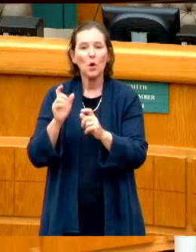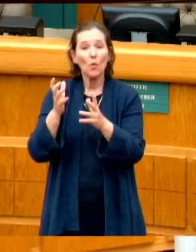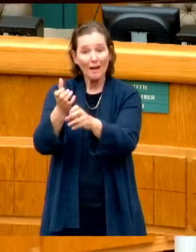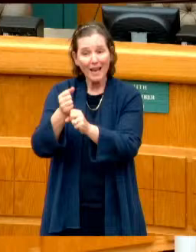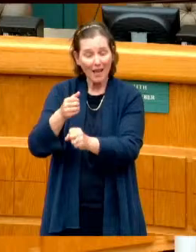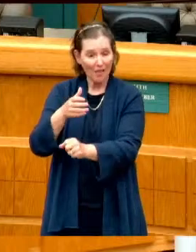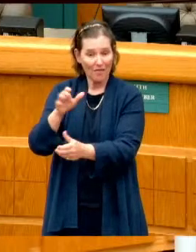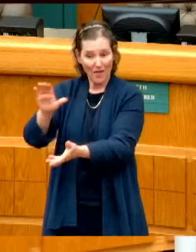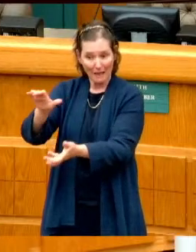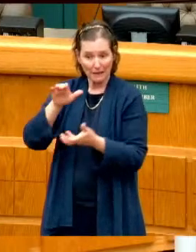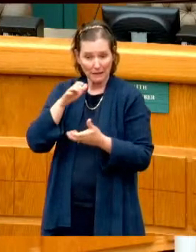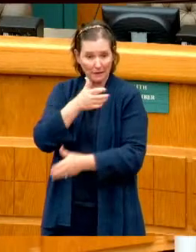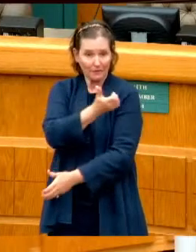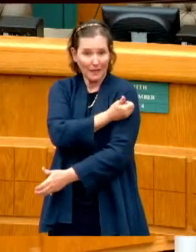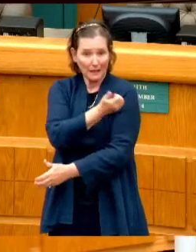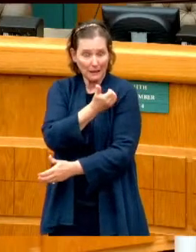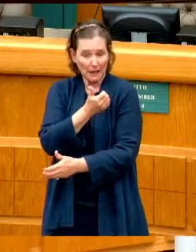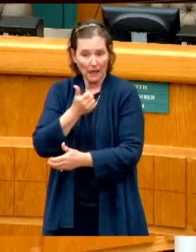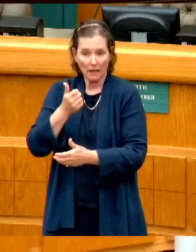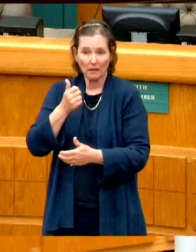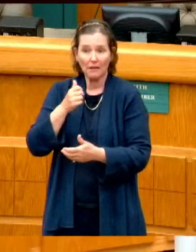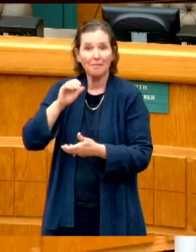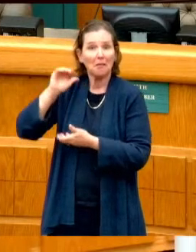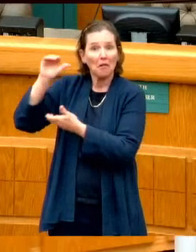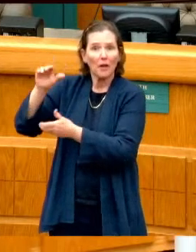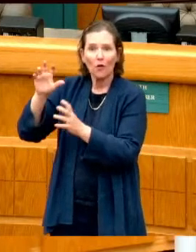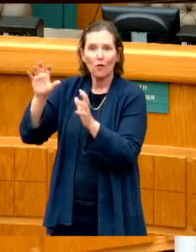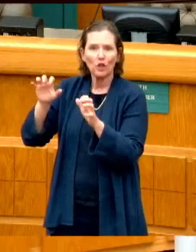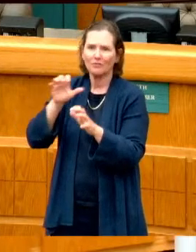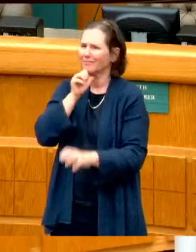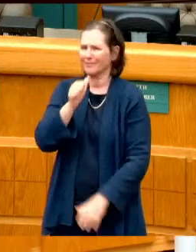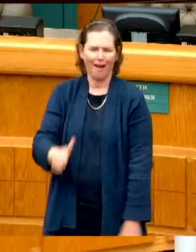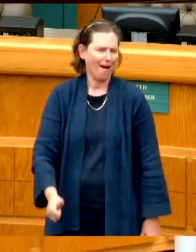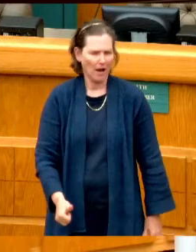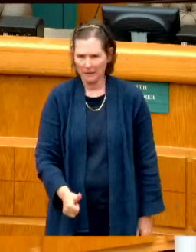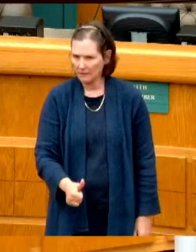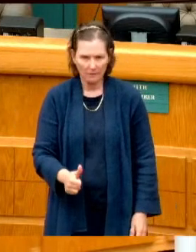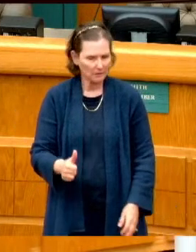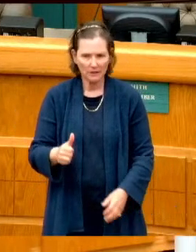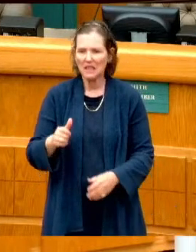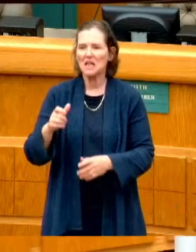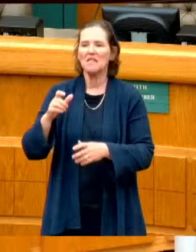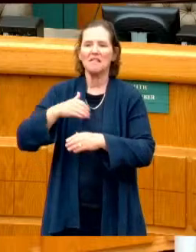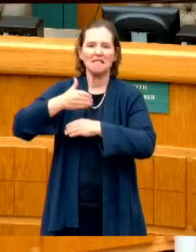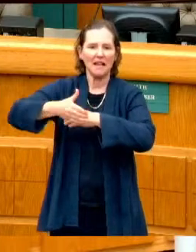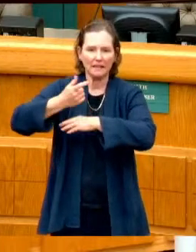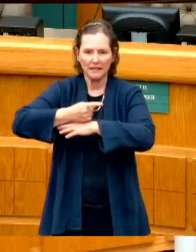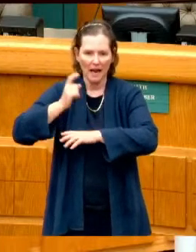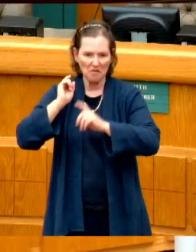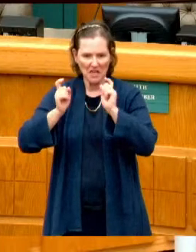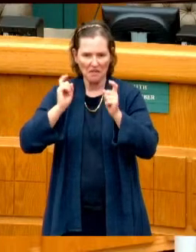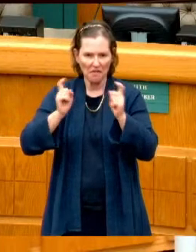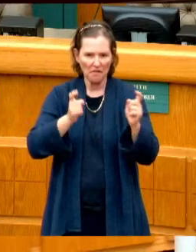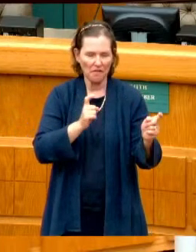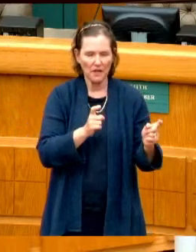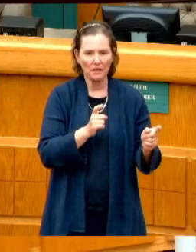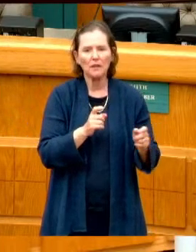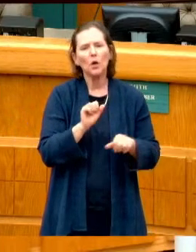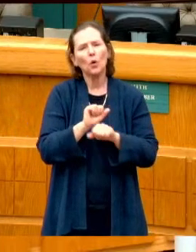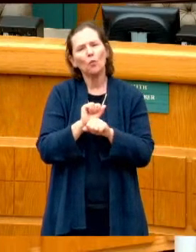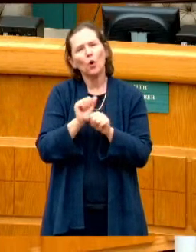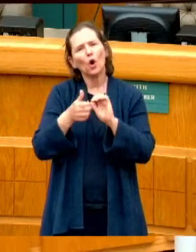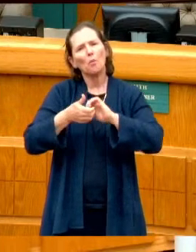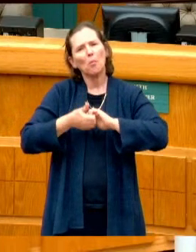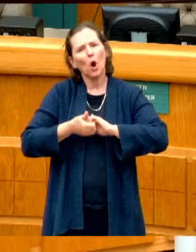a freezer here in Nueces County. And beyond our hubs, we are working with private providers who get allocation to help get